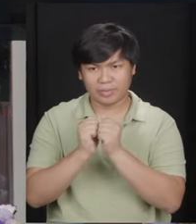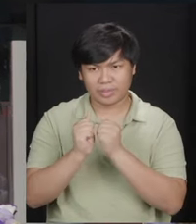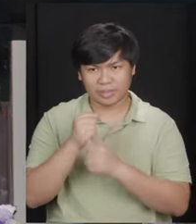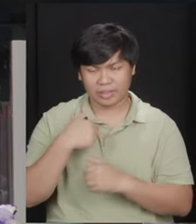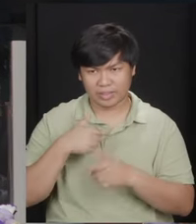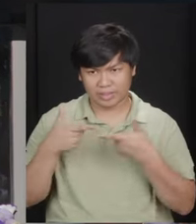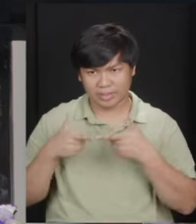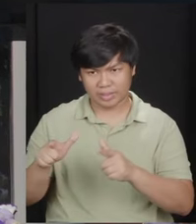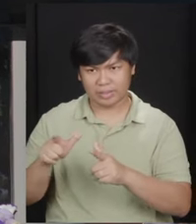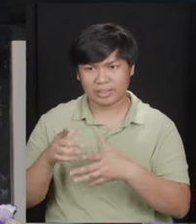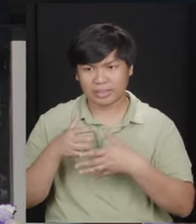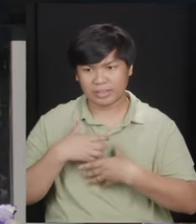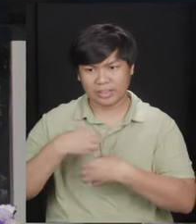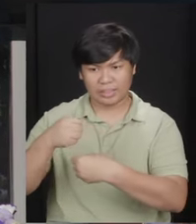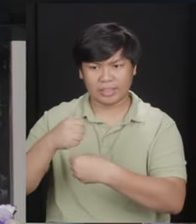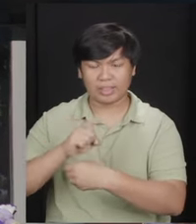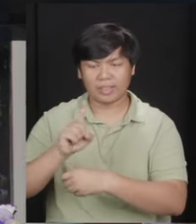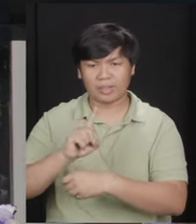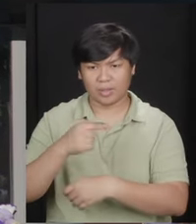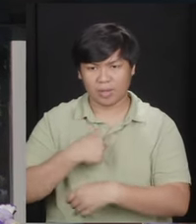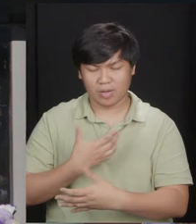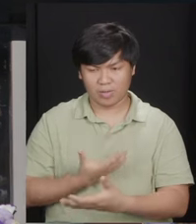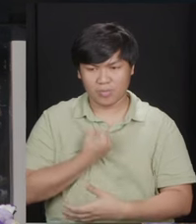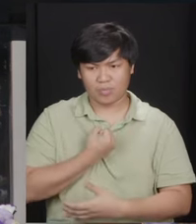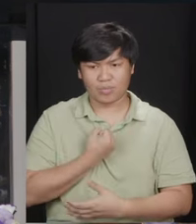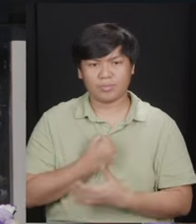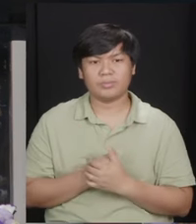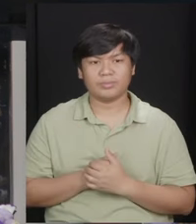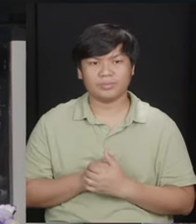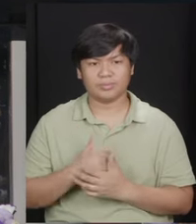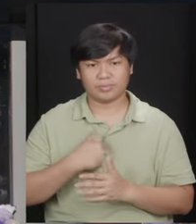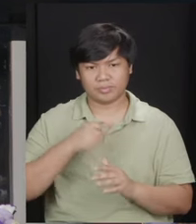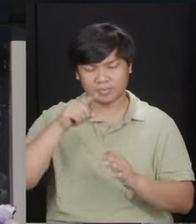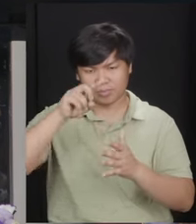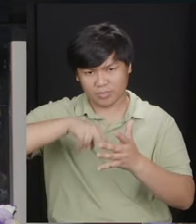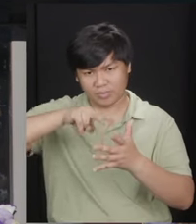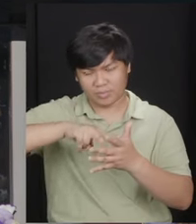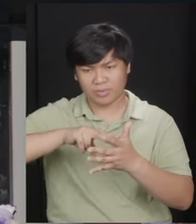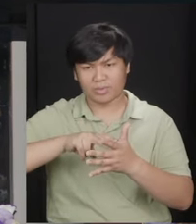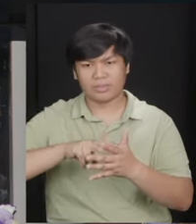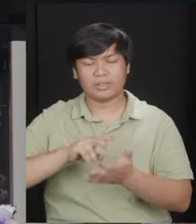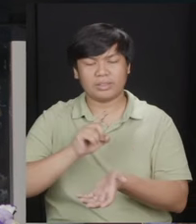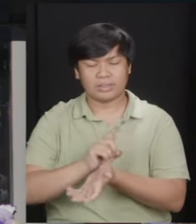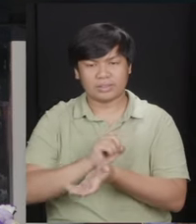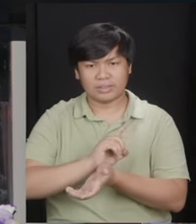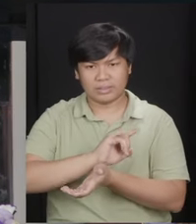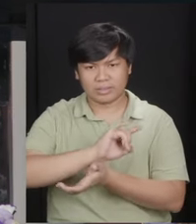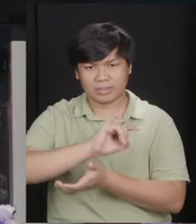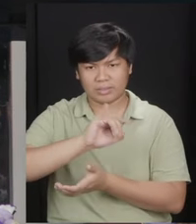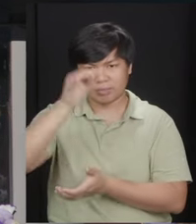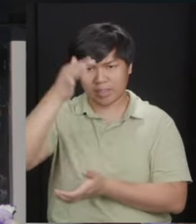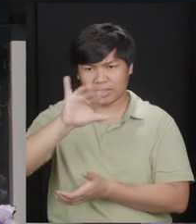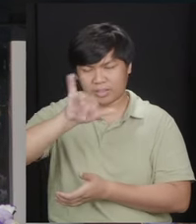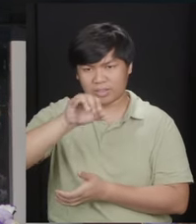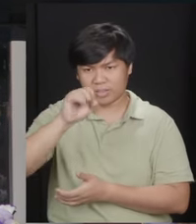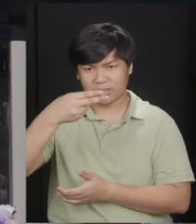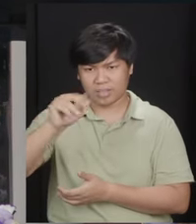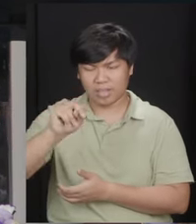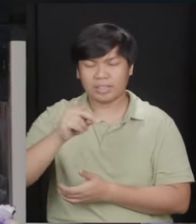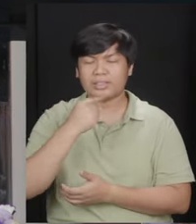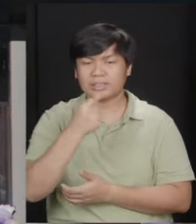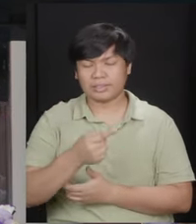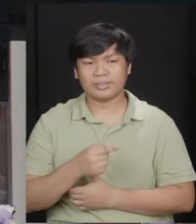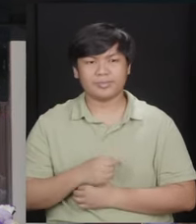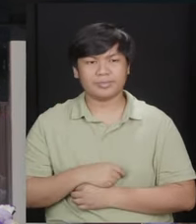let everybody take what I own? For this, let me read what Dr. John MacArthur said in his commentary in the book of Luke.